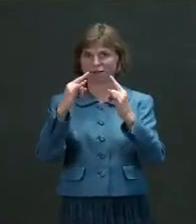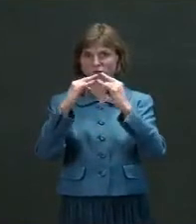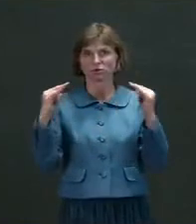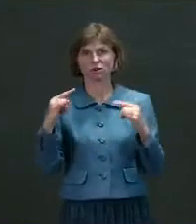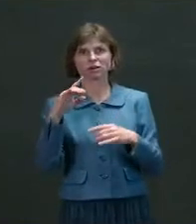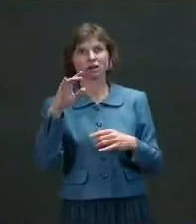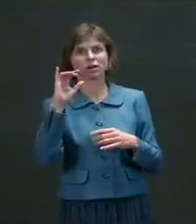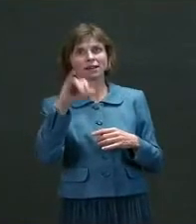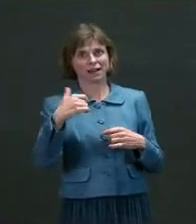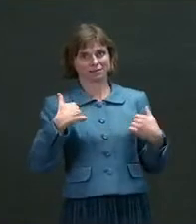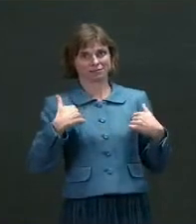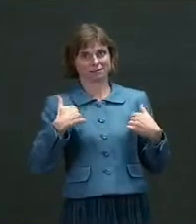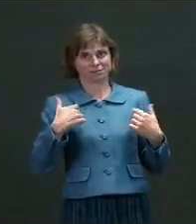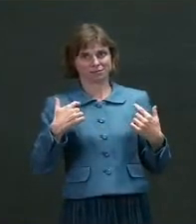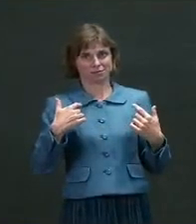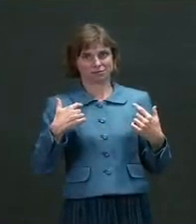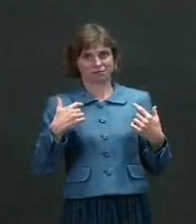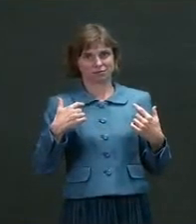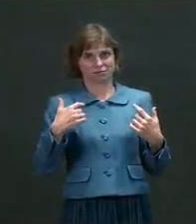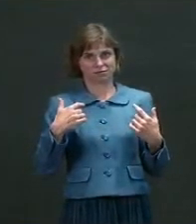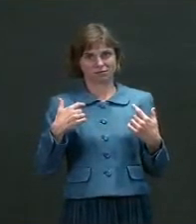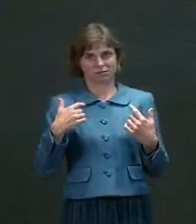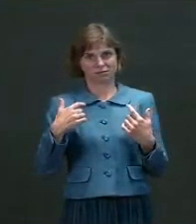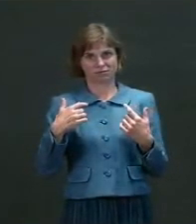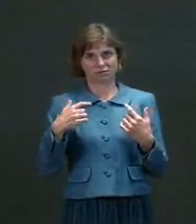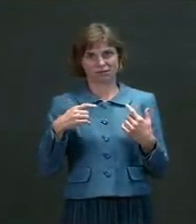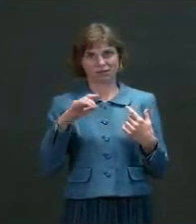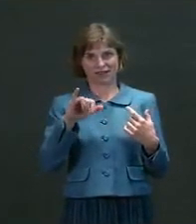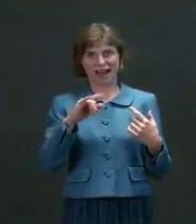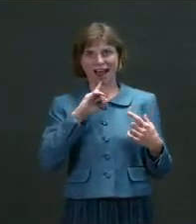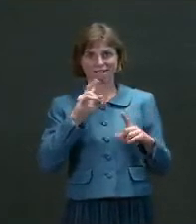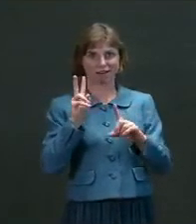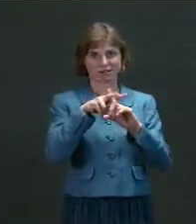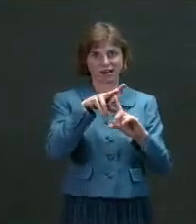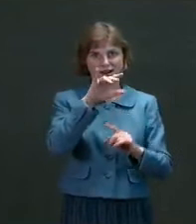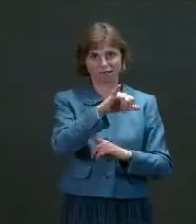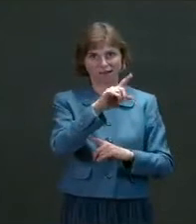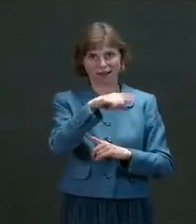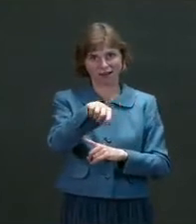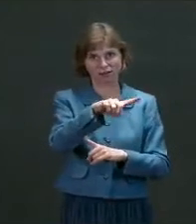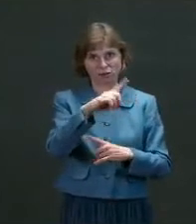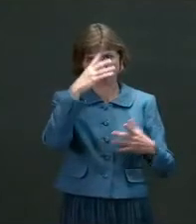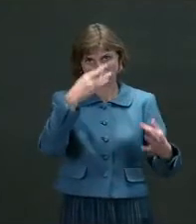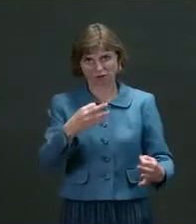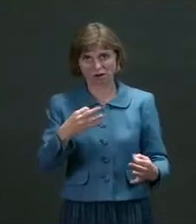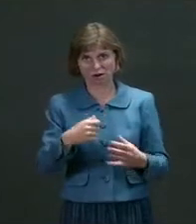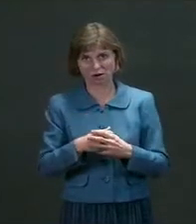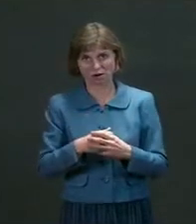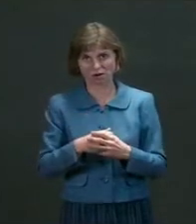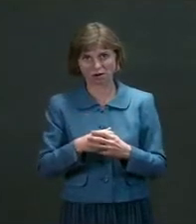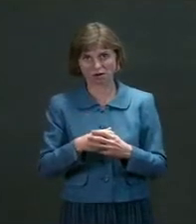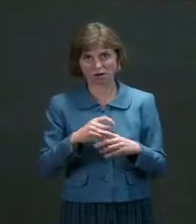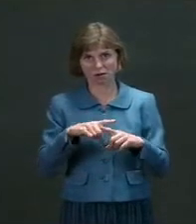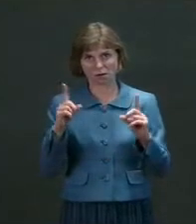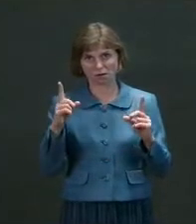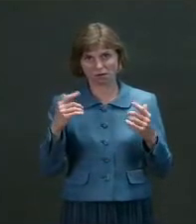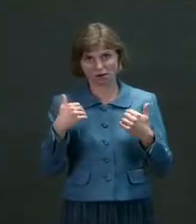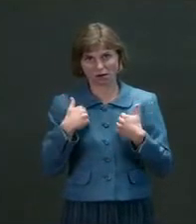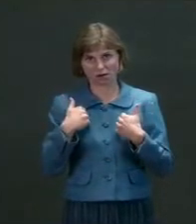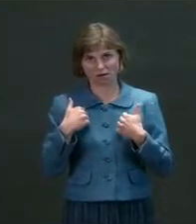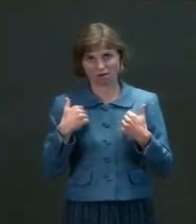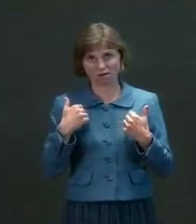I'm for. The charge nurse, I have dedicated that to them to make that decision. If they have allergies